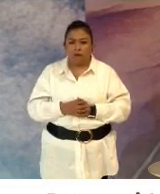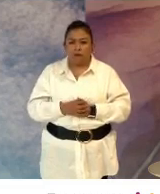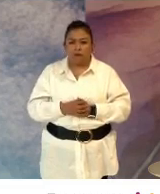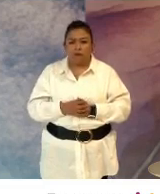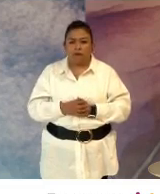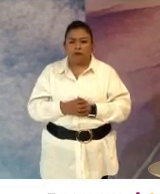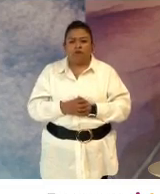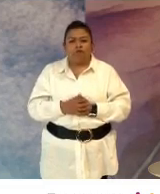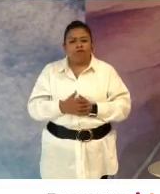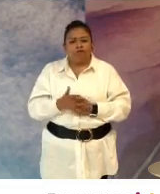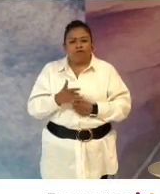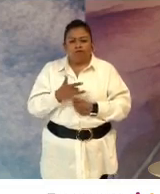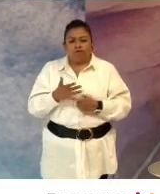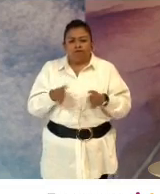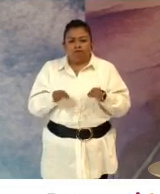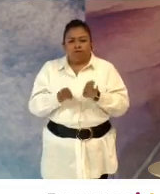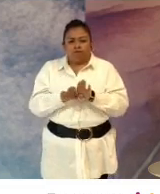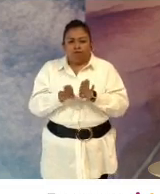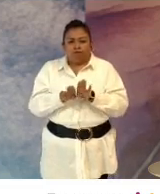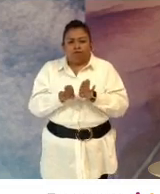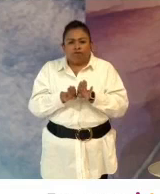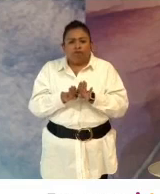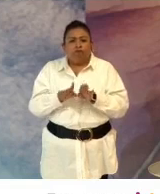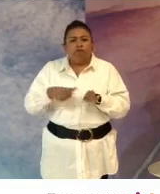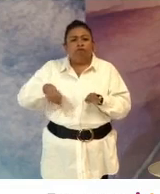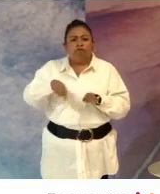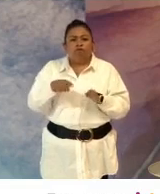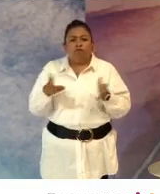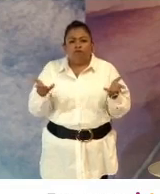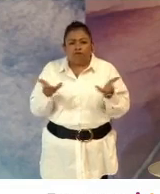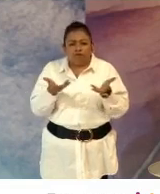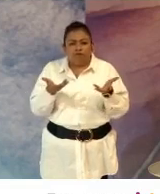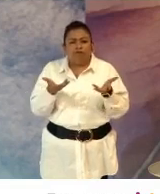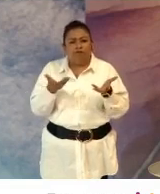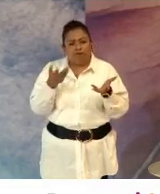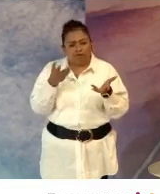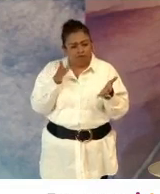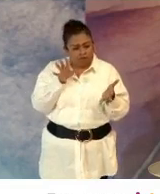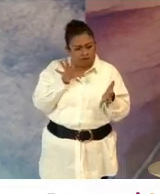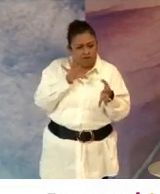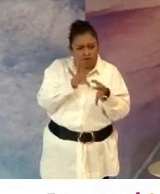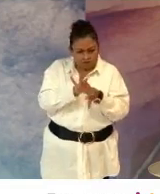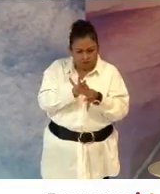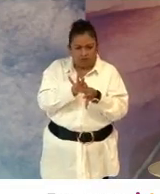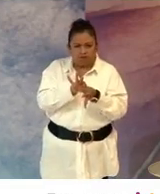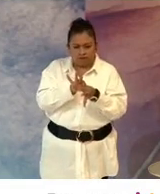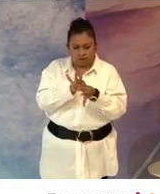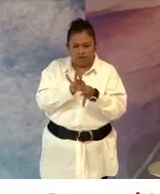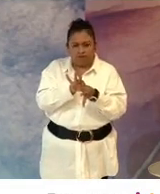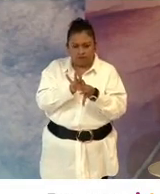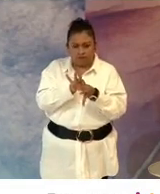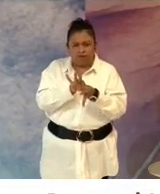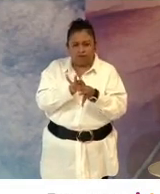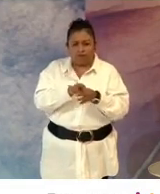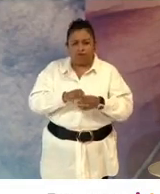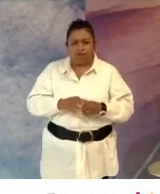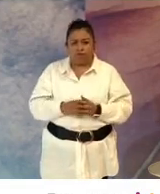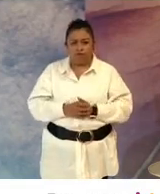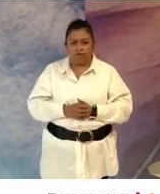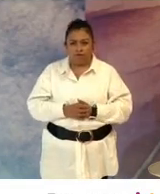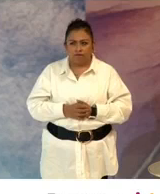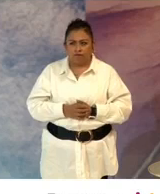inconsistencies? It's not that we are now at the center. Can I switch to Spanish so I can flow